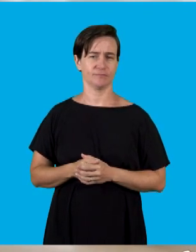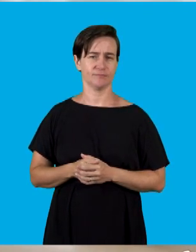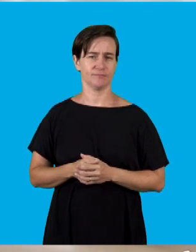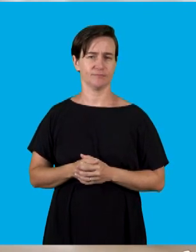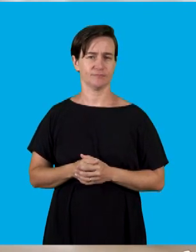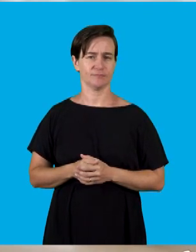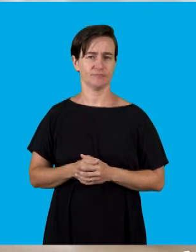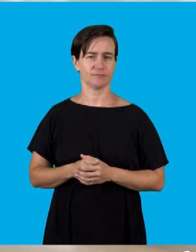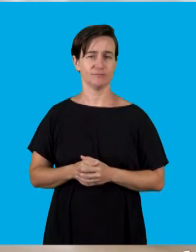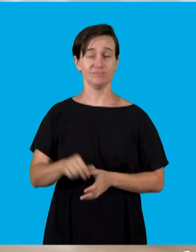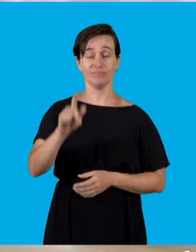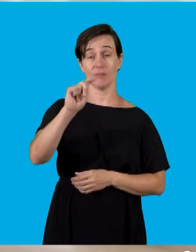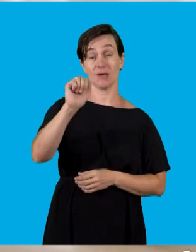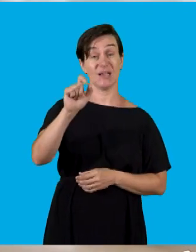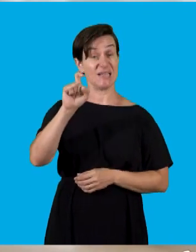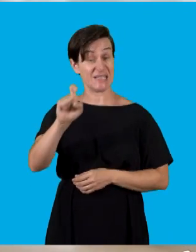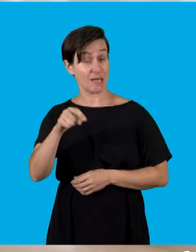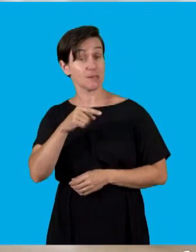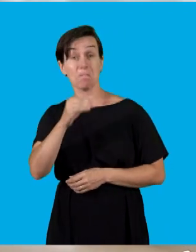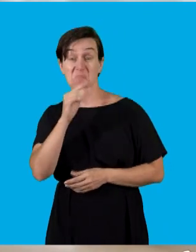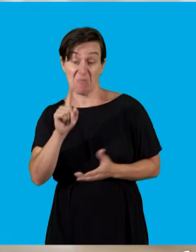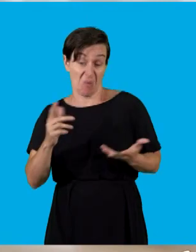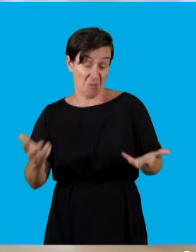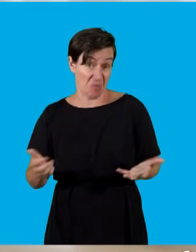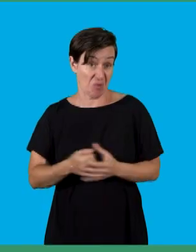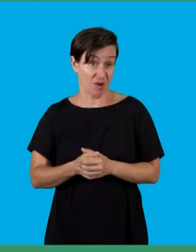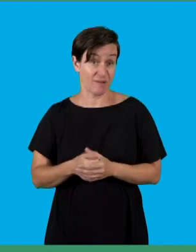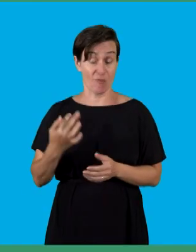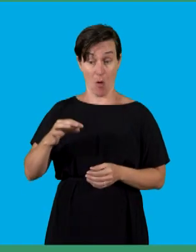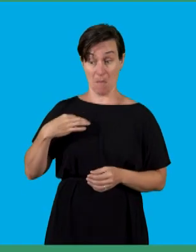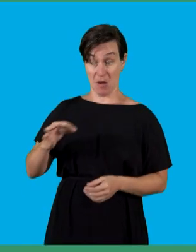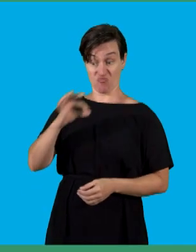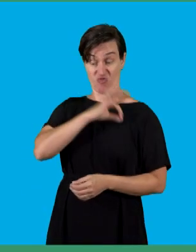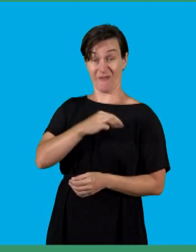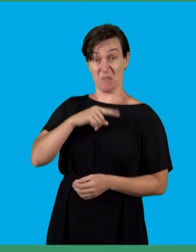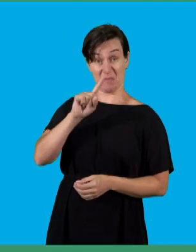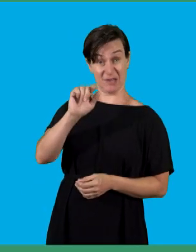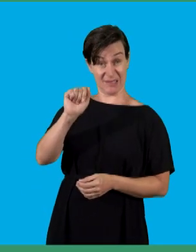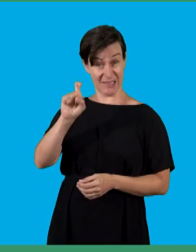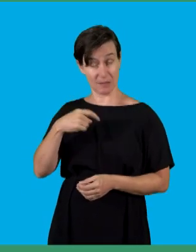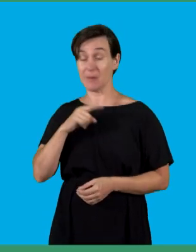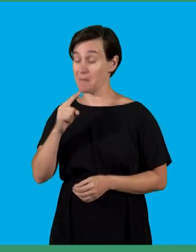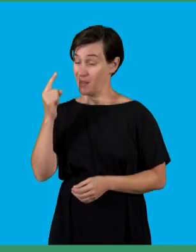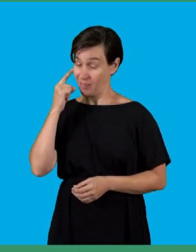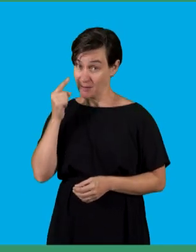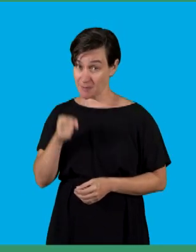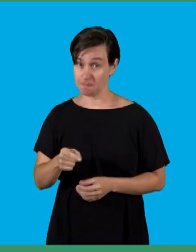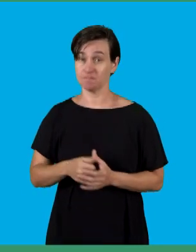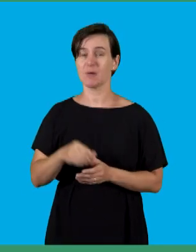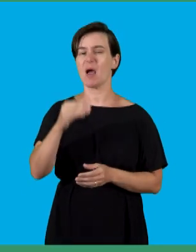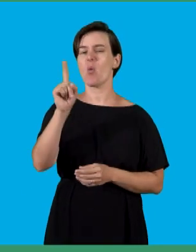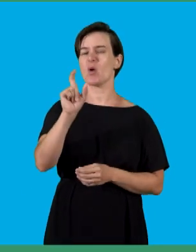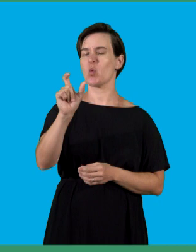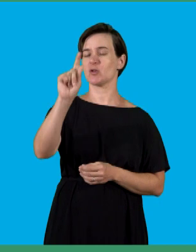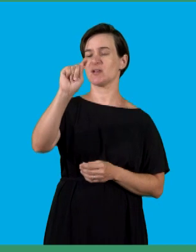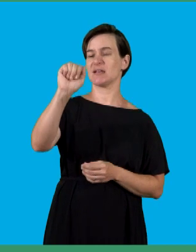business? Tax implications for profits earned by businesses, that is taxation. You would